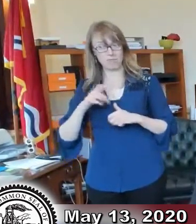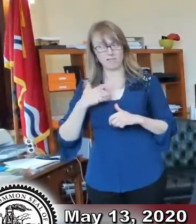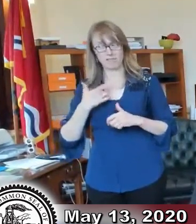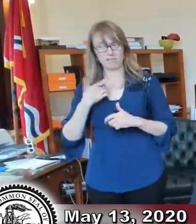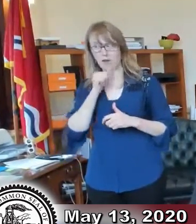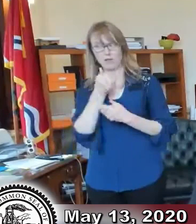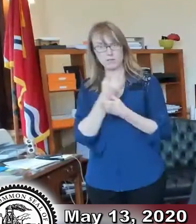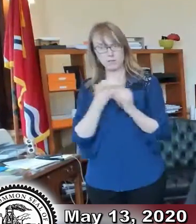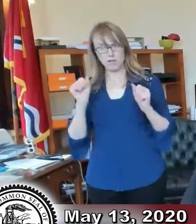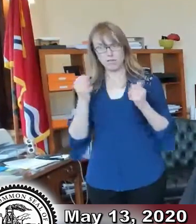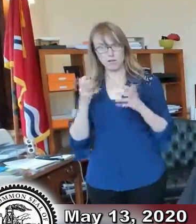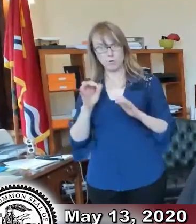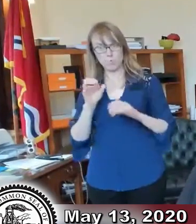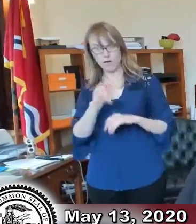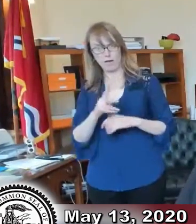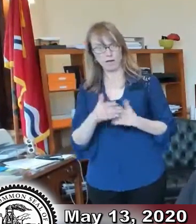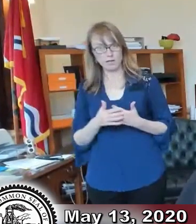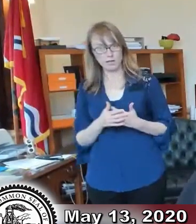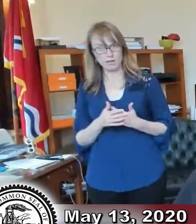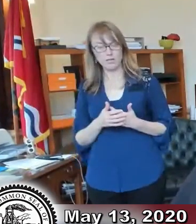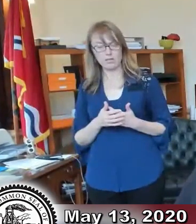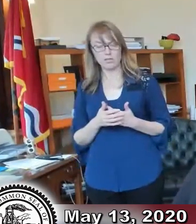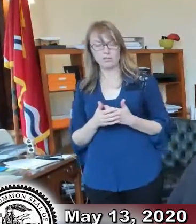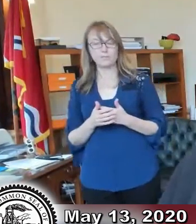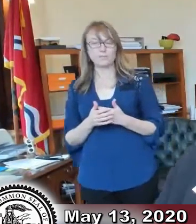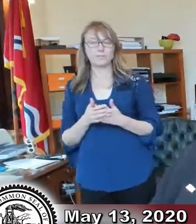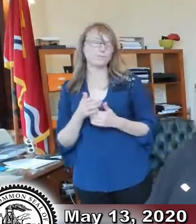all likelihood, and I'm going to direct you to,